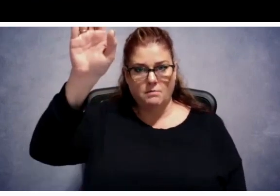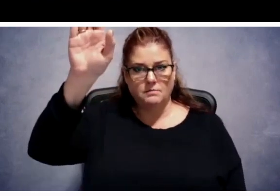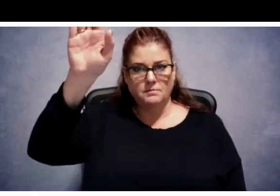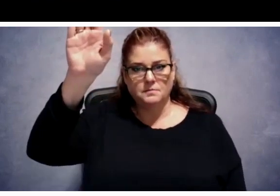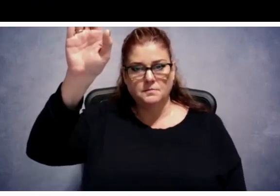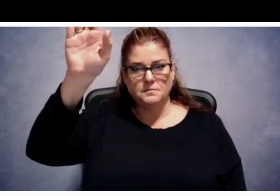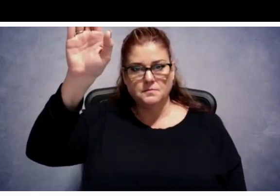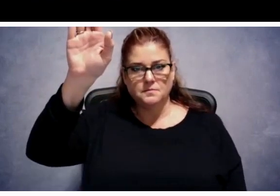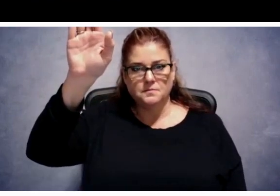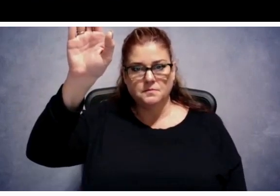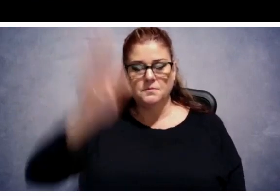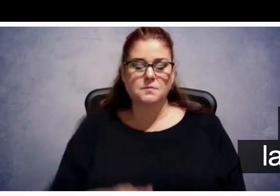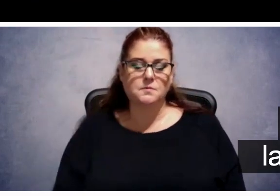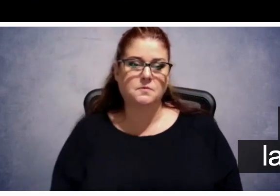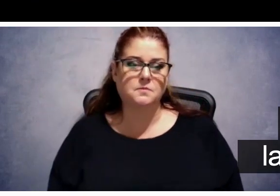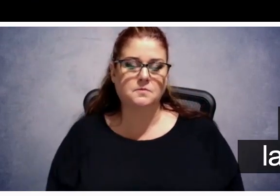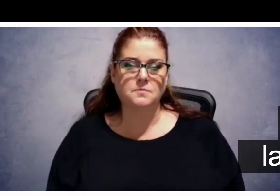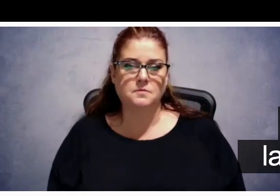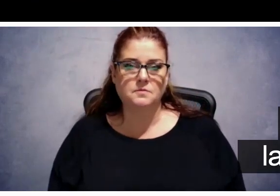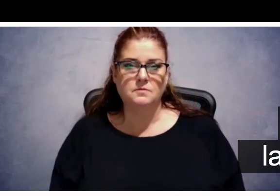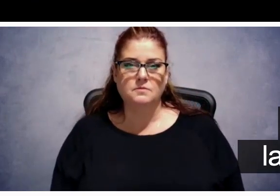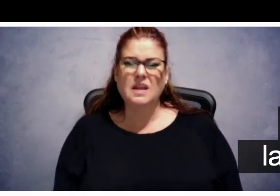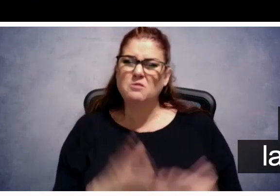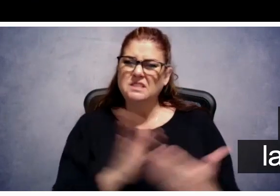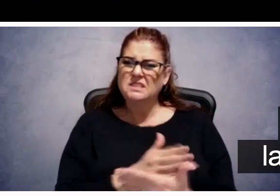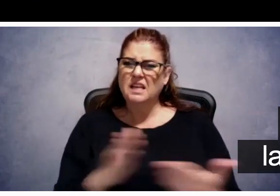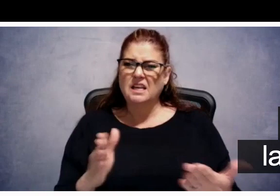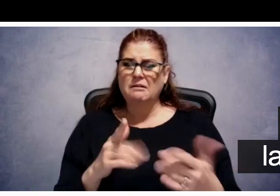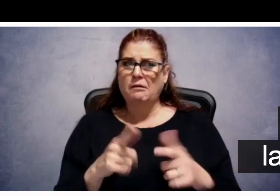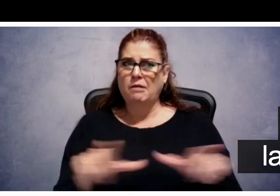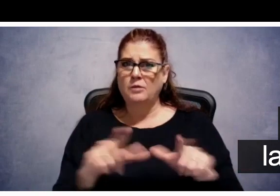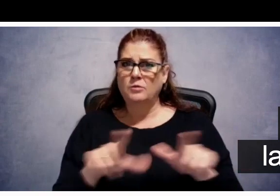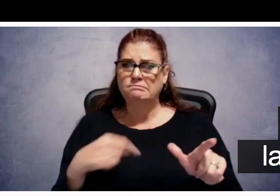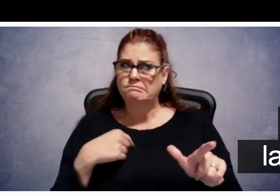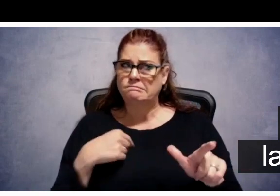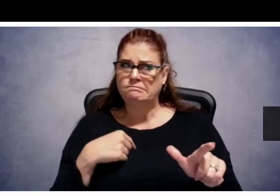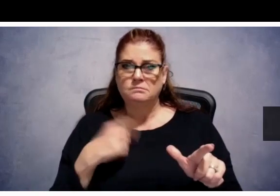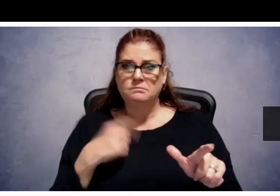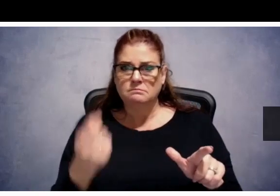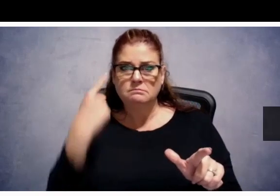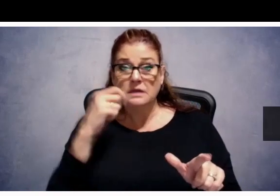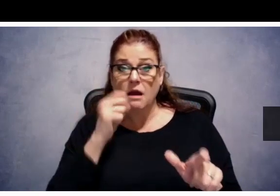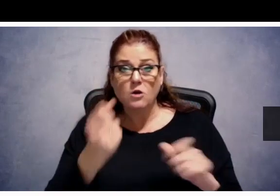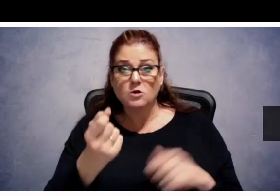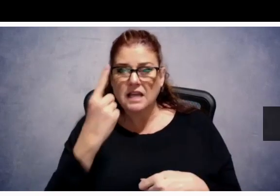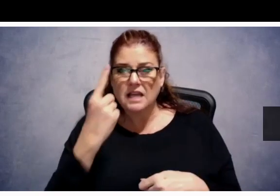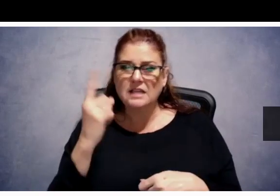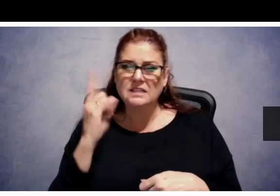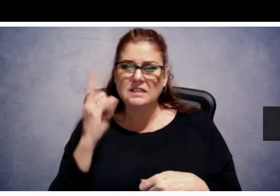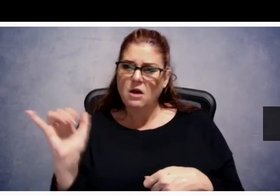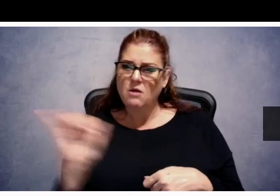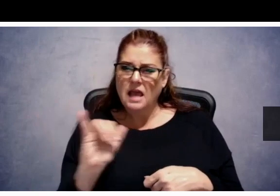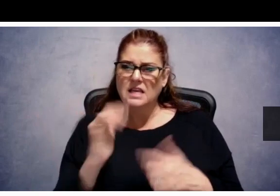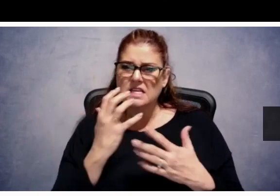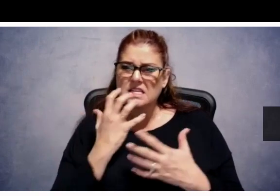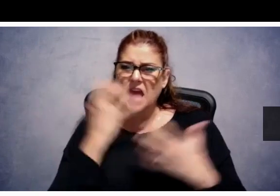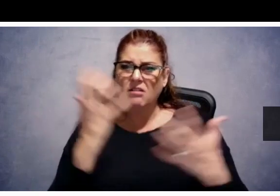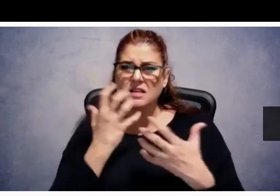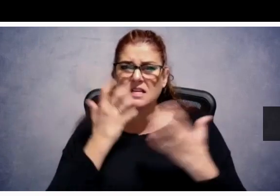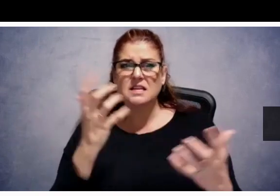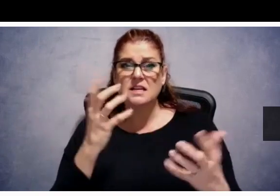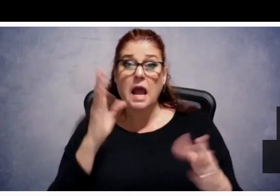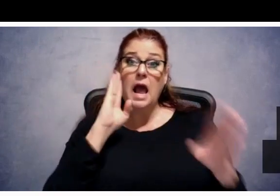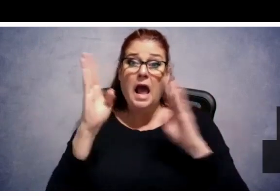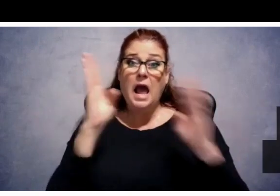stretched straight. They were singing in a language I didn't understand. It sounded like they were yelling, "Hi,